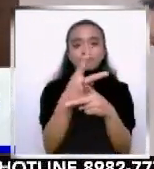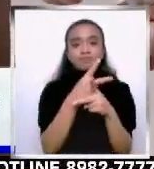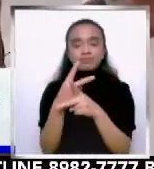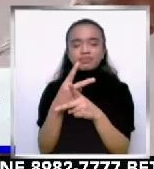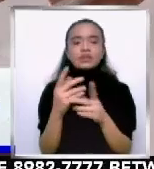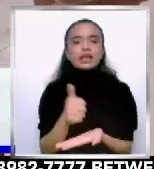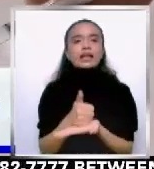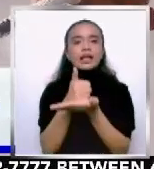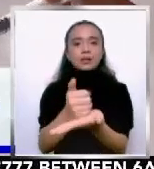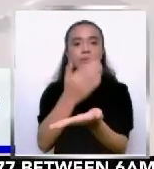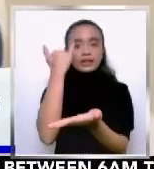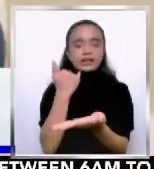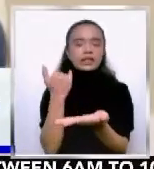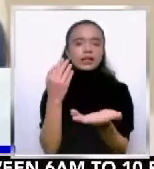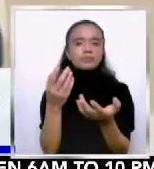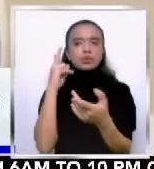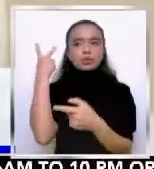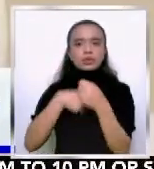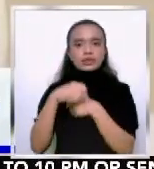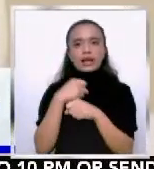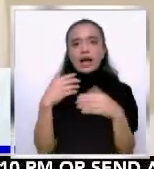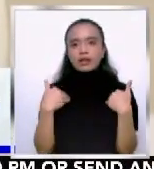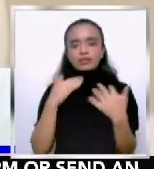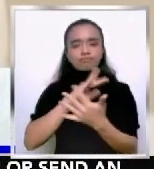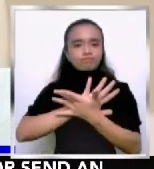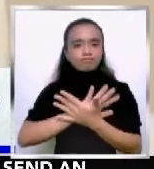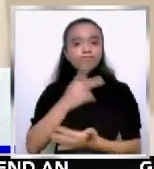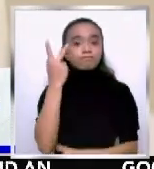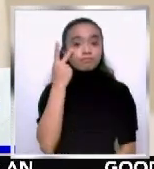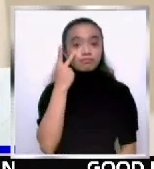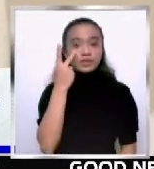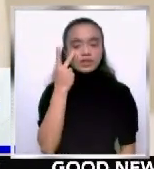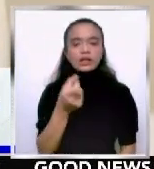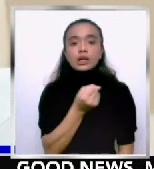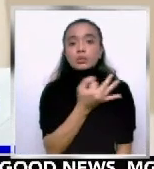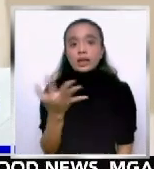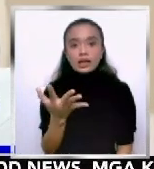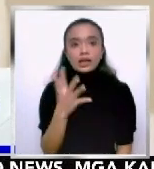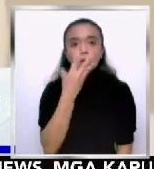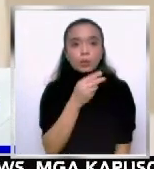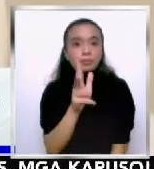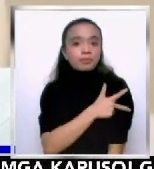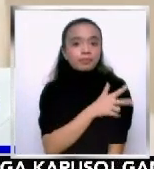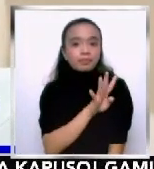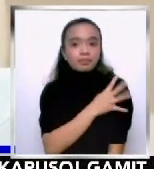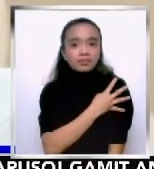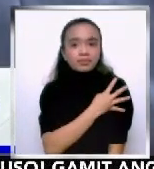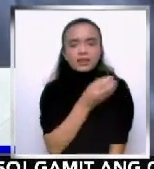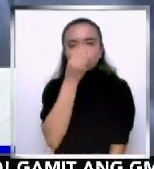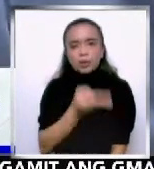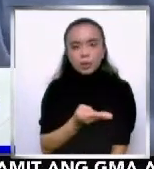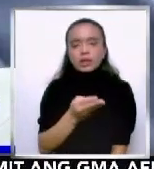nitong mga nakalipas na dalawang taon. If we're looking at the numbers of those with boosters, it's not so high compared to other